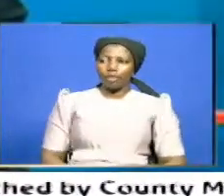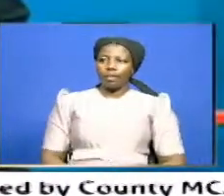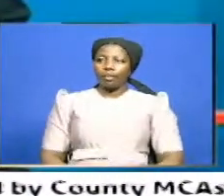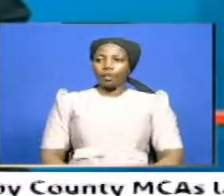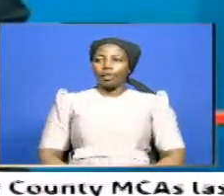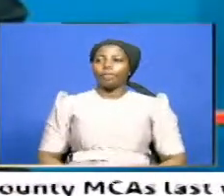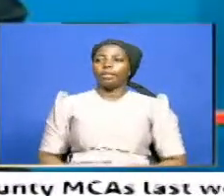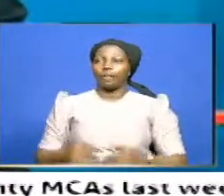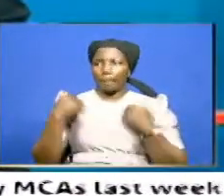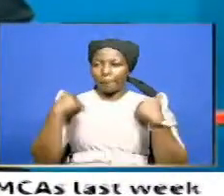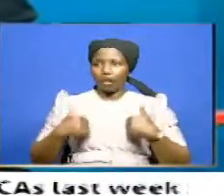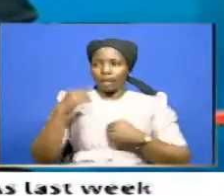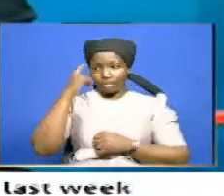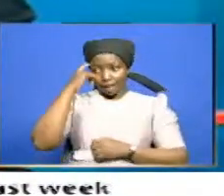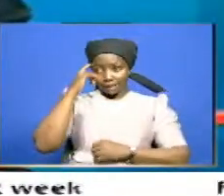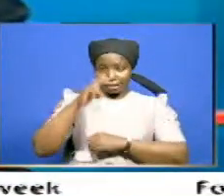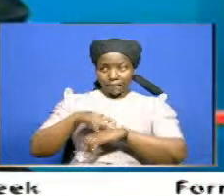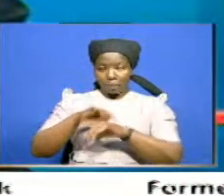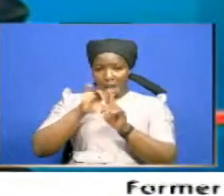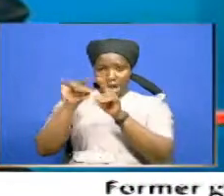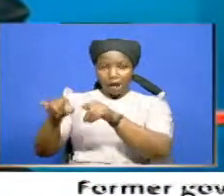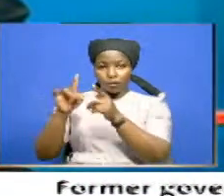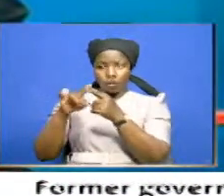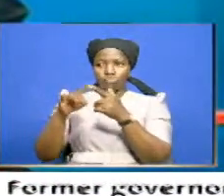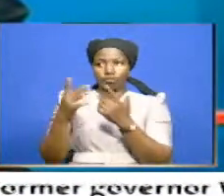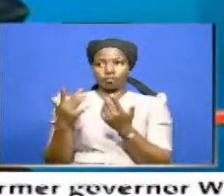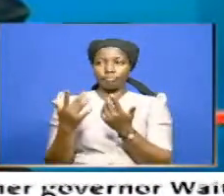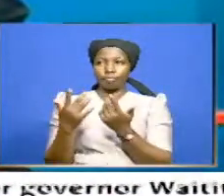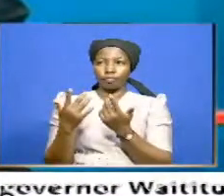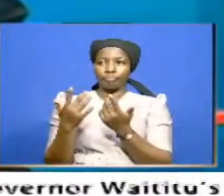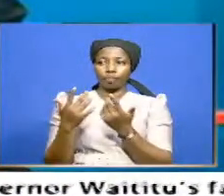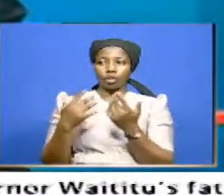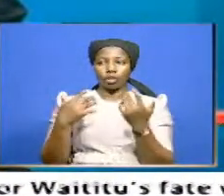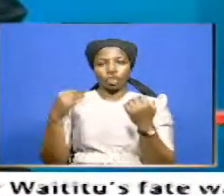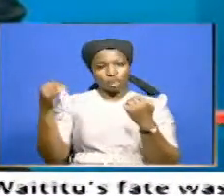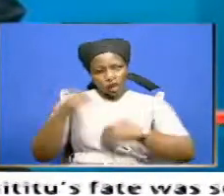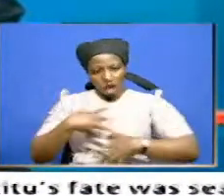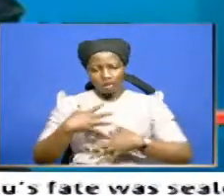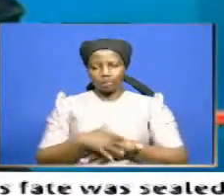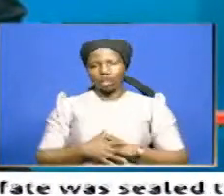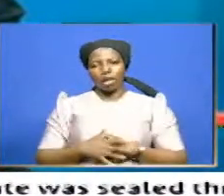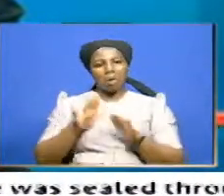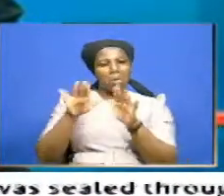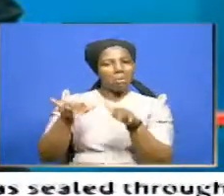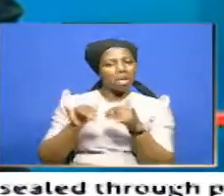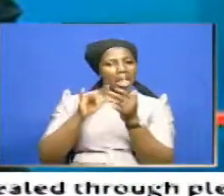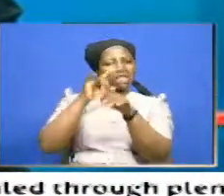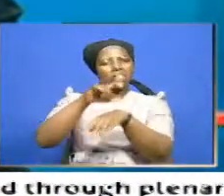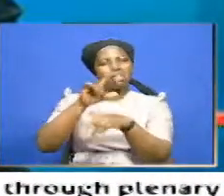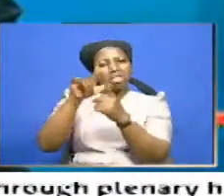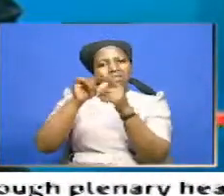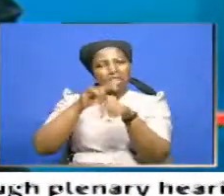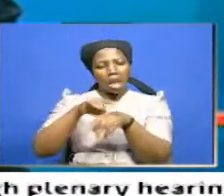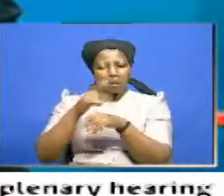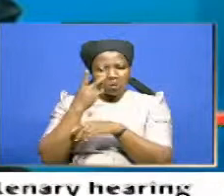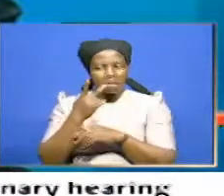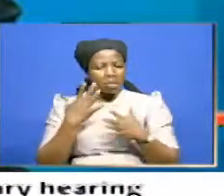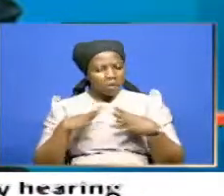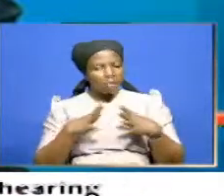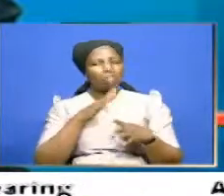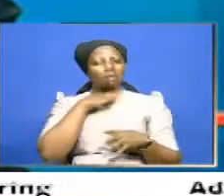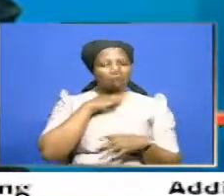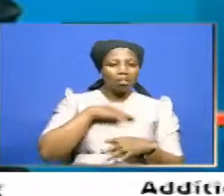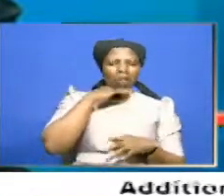I think it's, when it comes to shocks, waiting until you have indicators like number of people dying